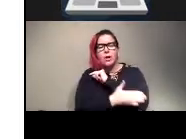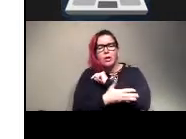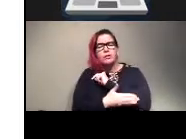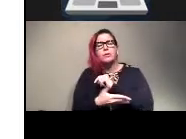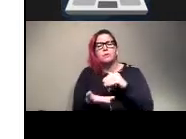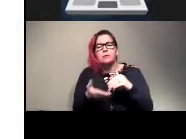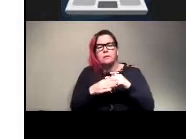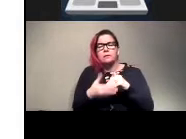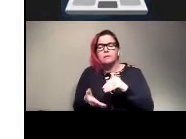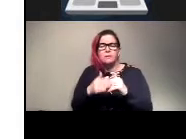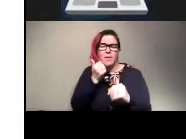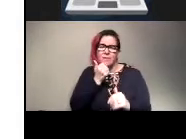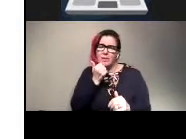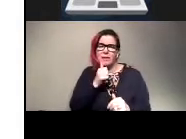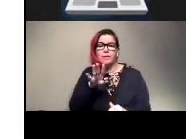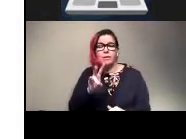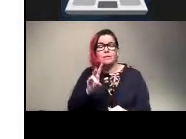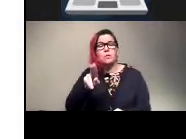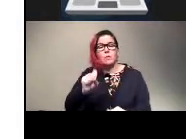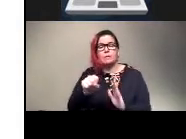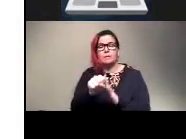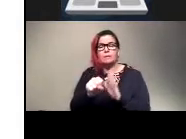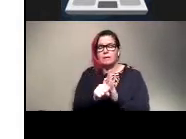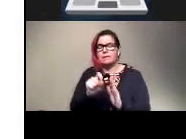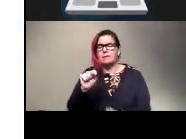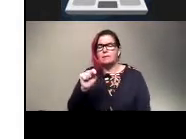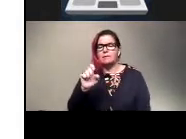number all the time, and 47 US states and territories.